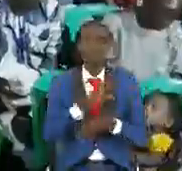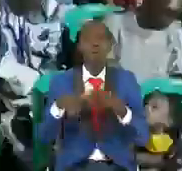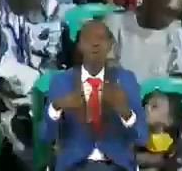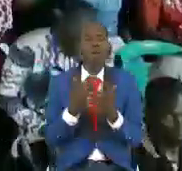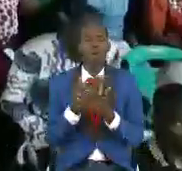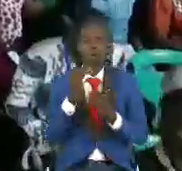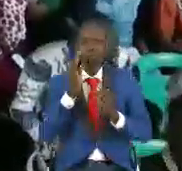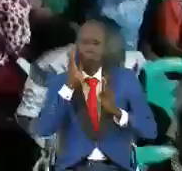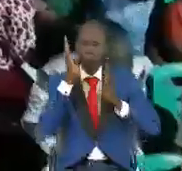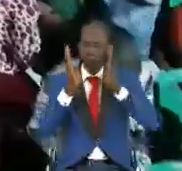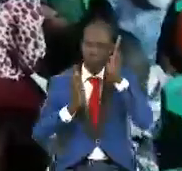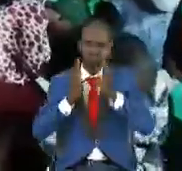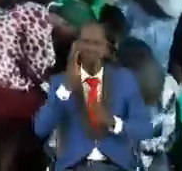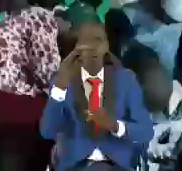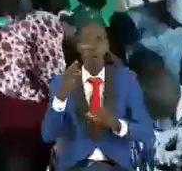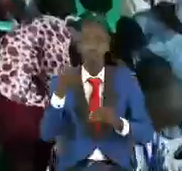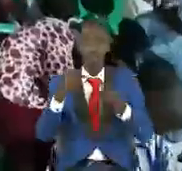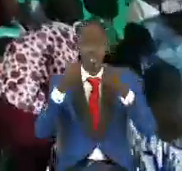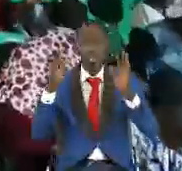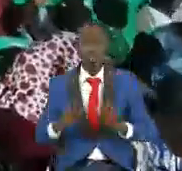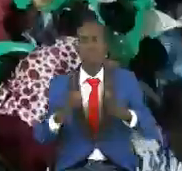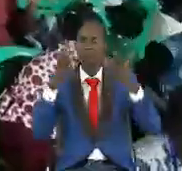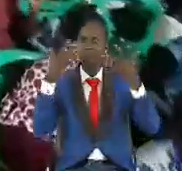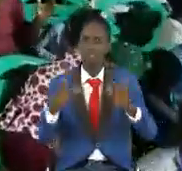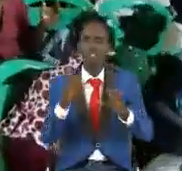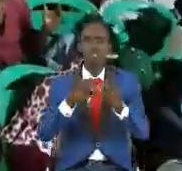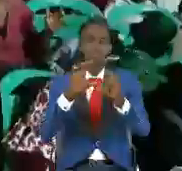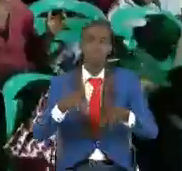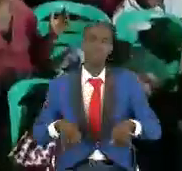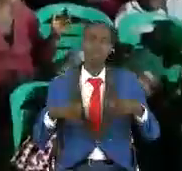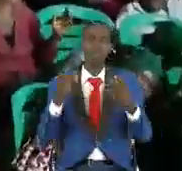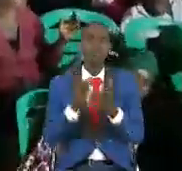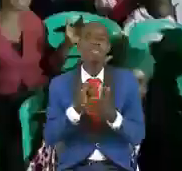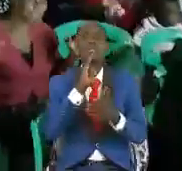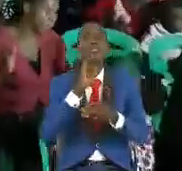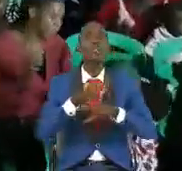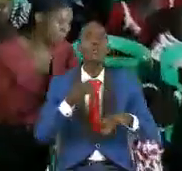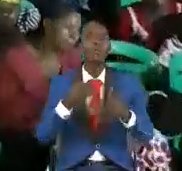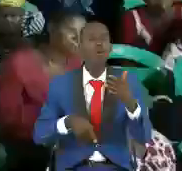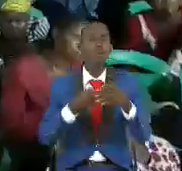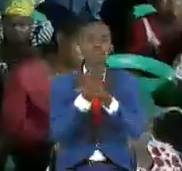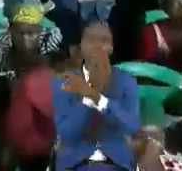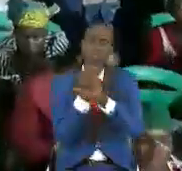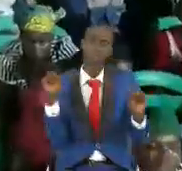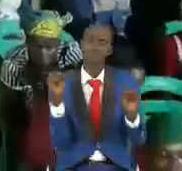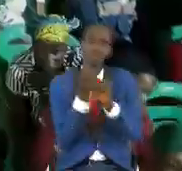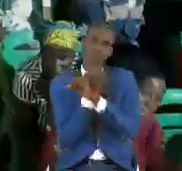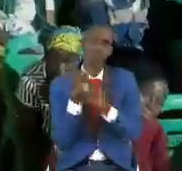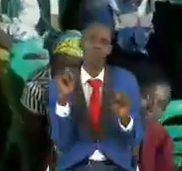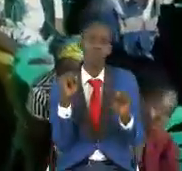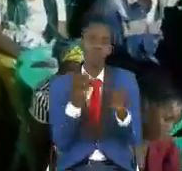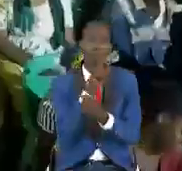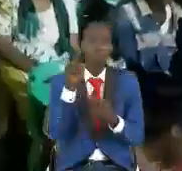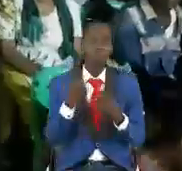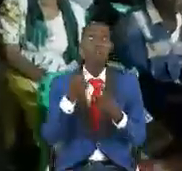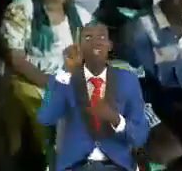the enemy, finished in your life. That's redemption. That's redemption. When he finishes